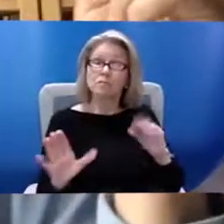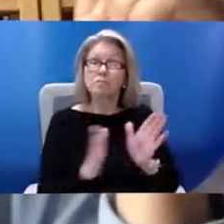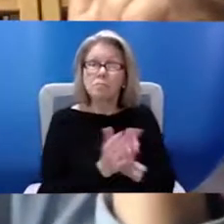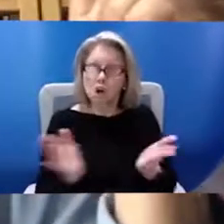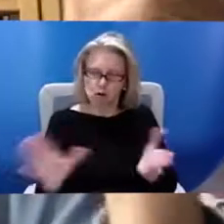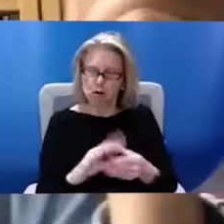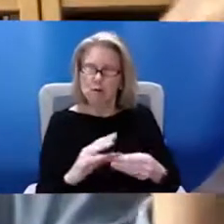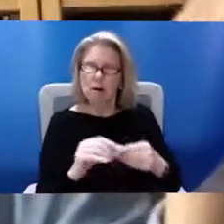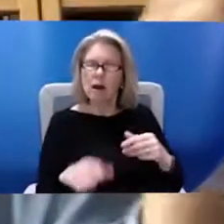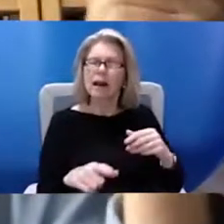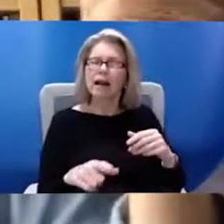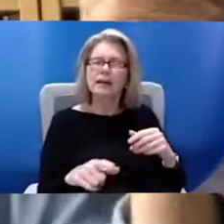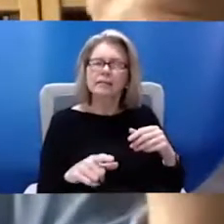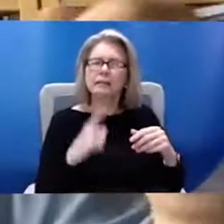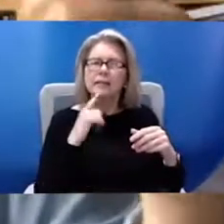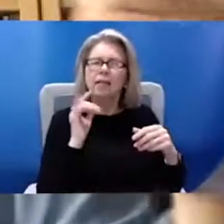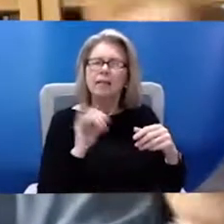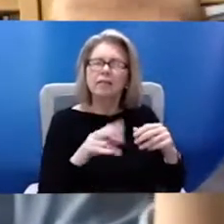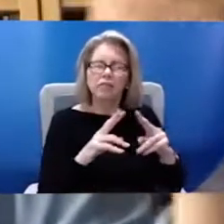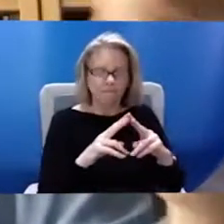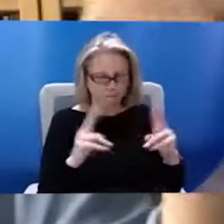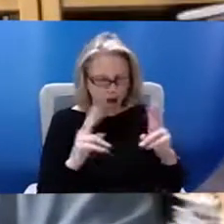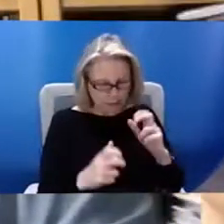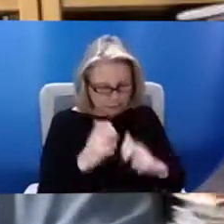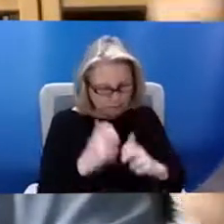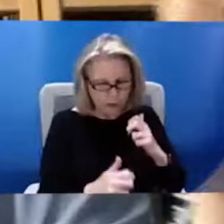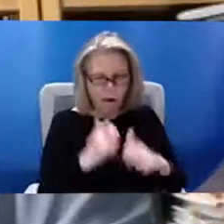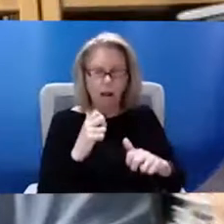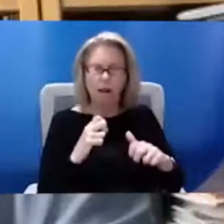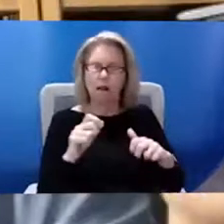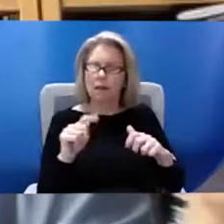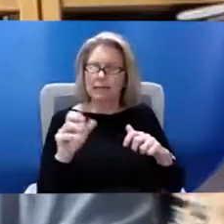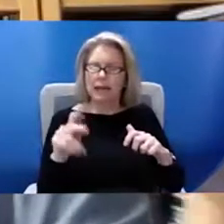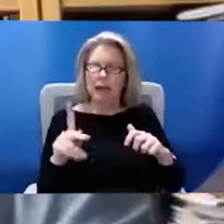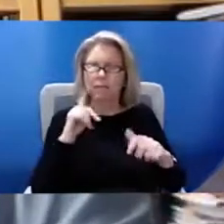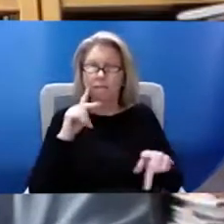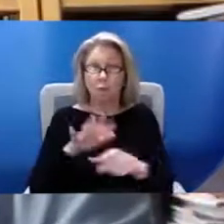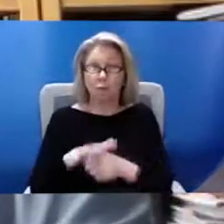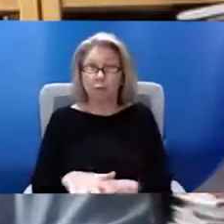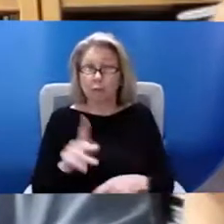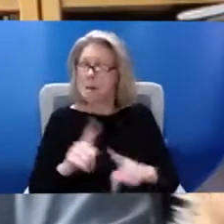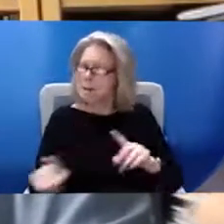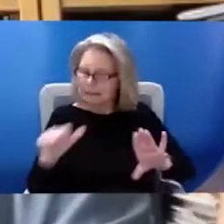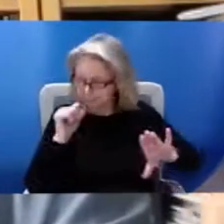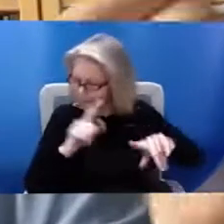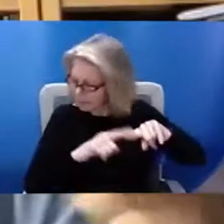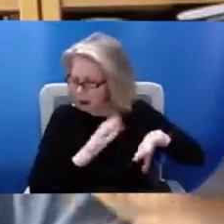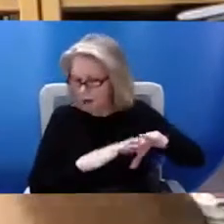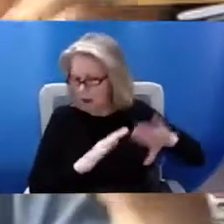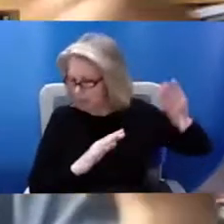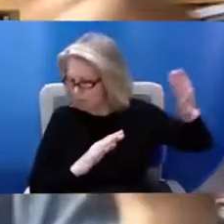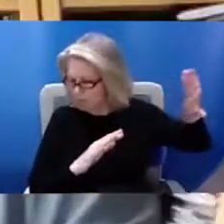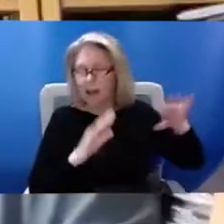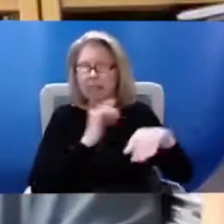Maria Lugones' terms and for the decolonial, a very difficult task, and is a task across oppressions that doesn't depend